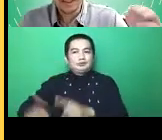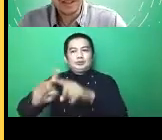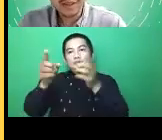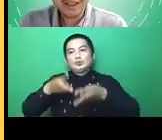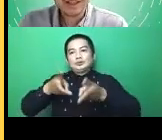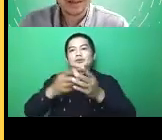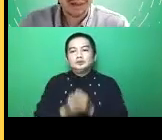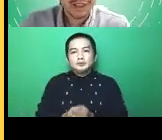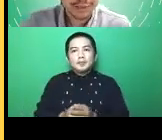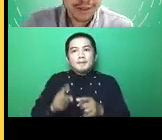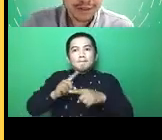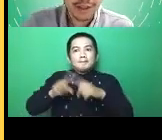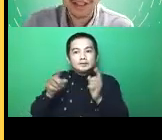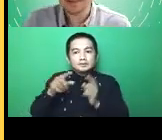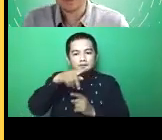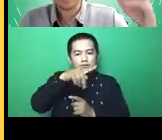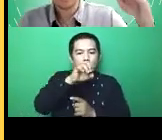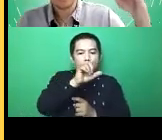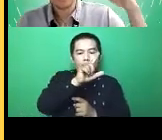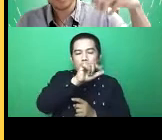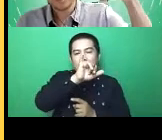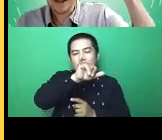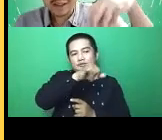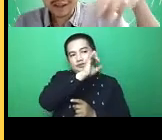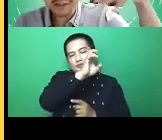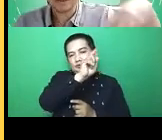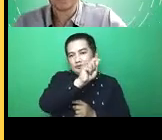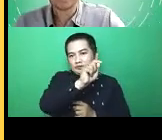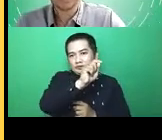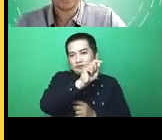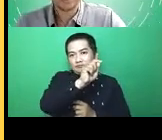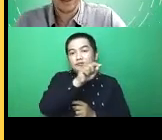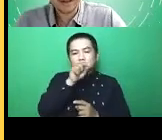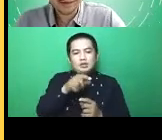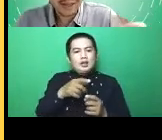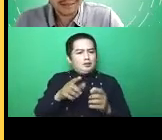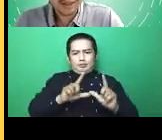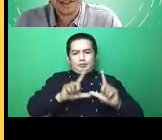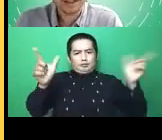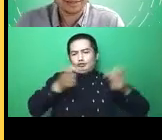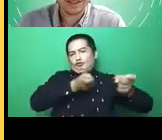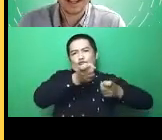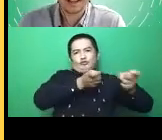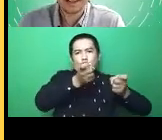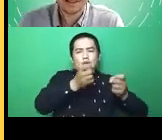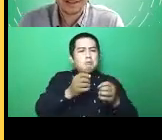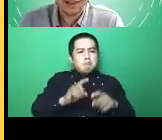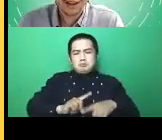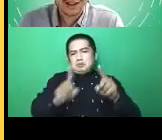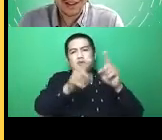But using a Polyjet printer, for example, allows you to have this level of control, and you can make multicolor prints like